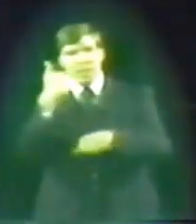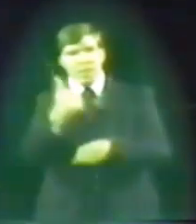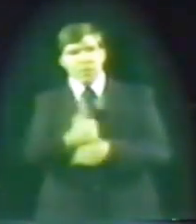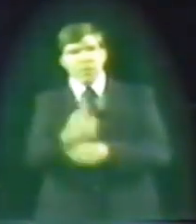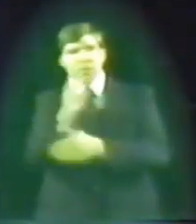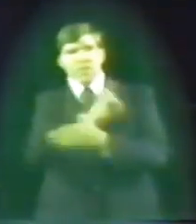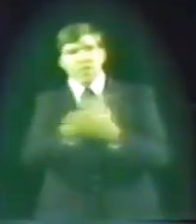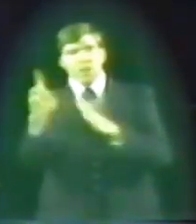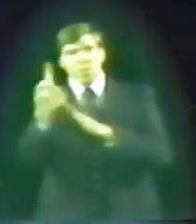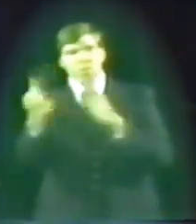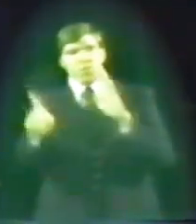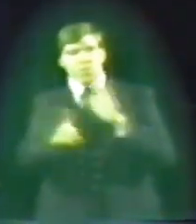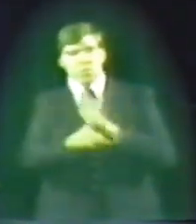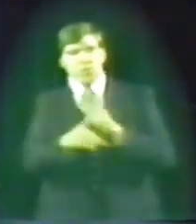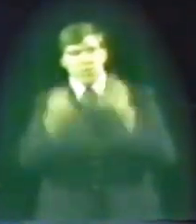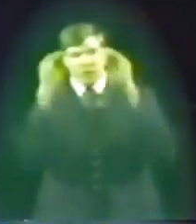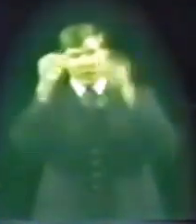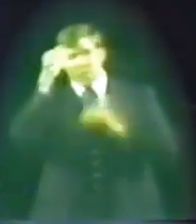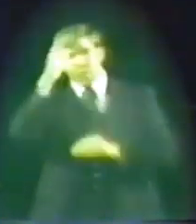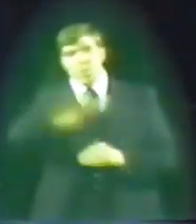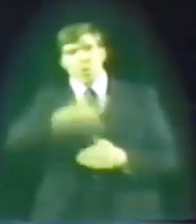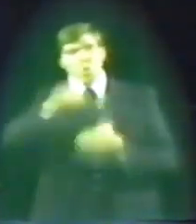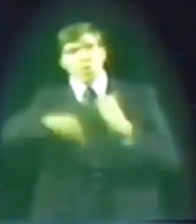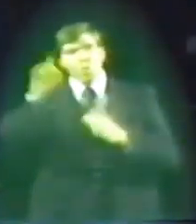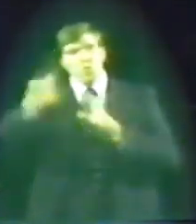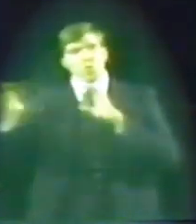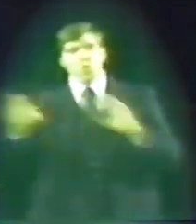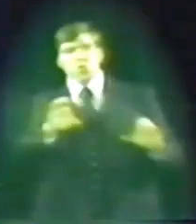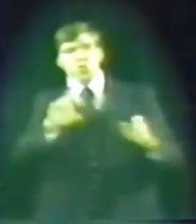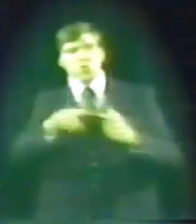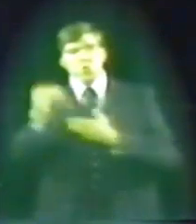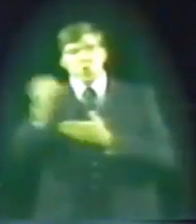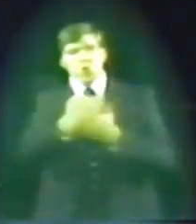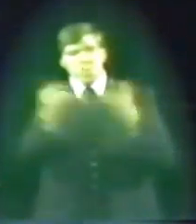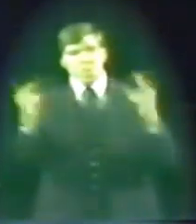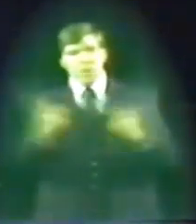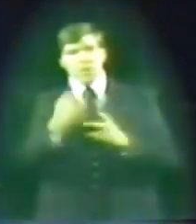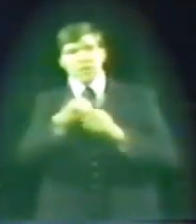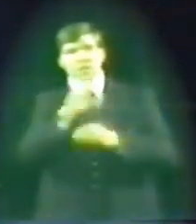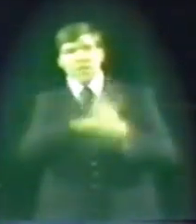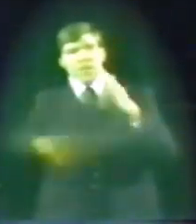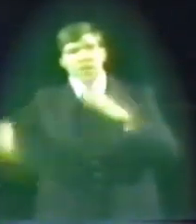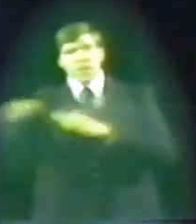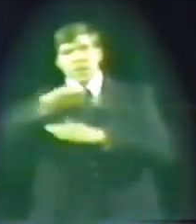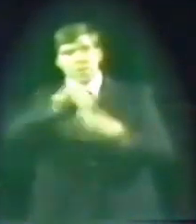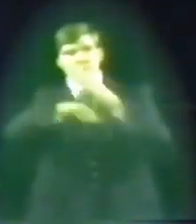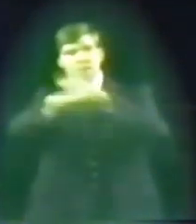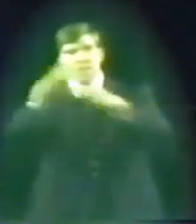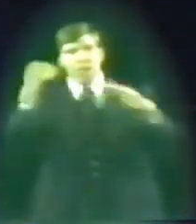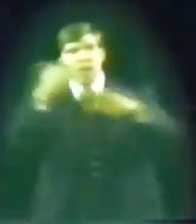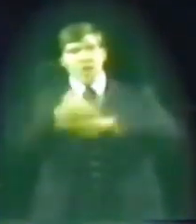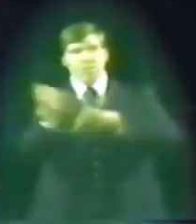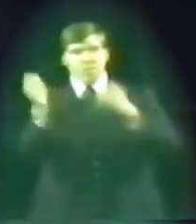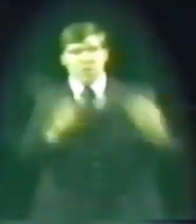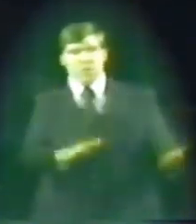divine principles, teaching men what they must do to earn a place in the kingdom of heaven after passing from this